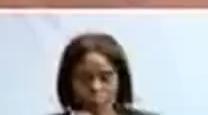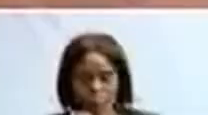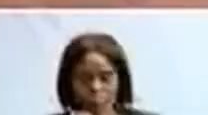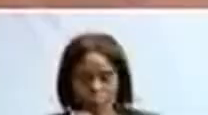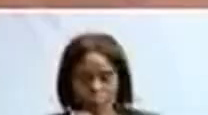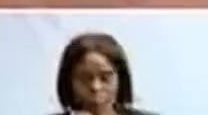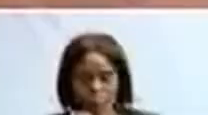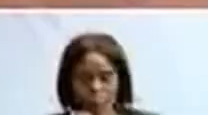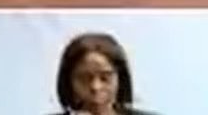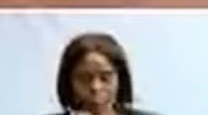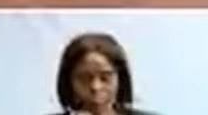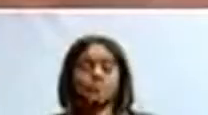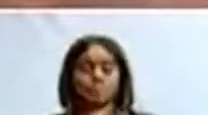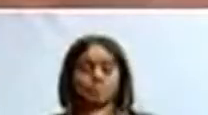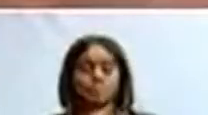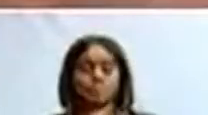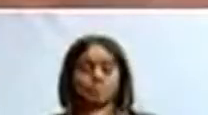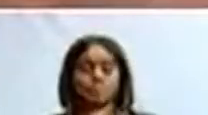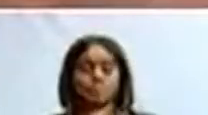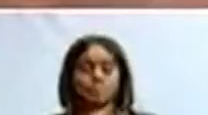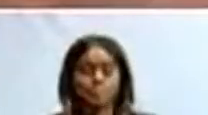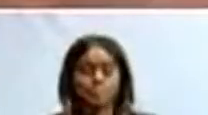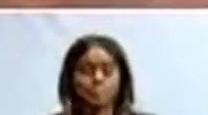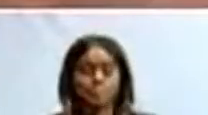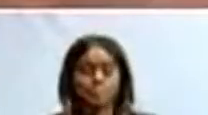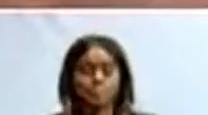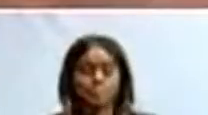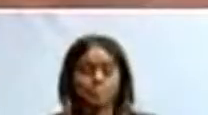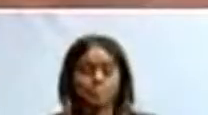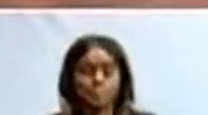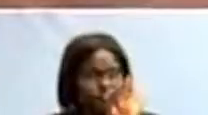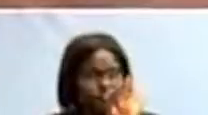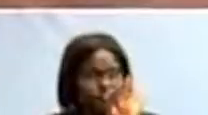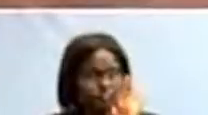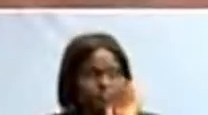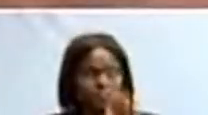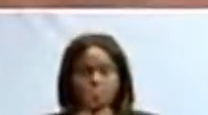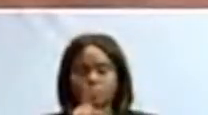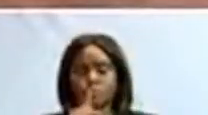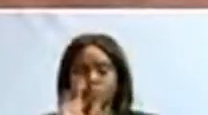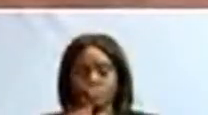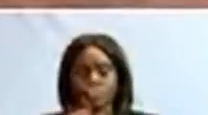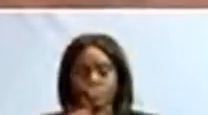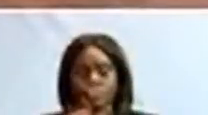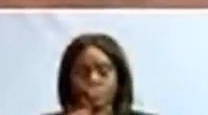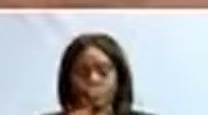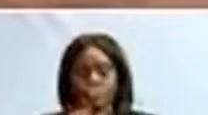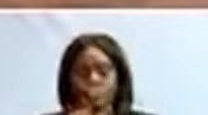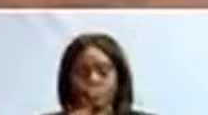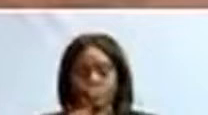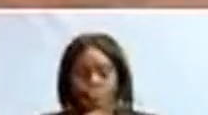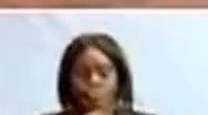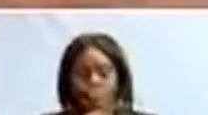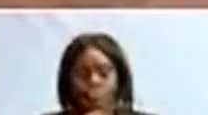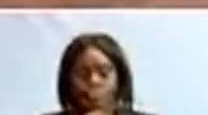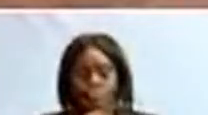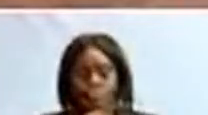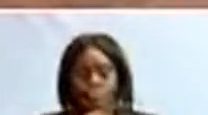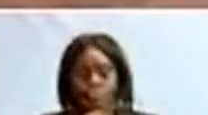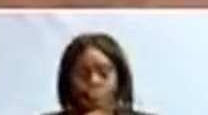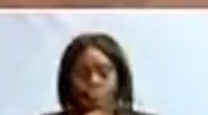district fund and development as well as proof of payment